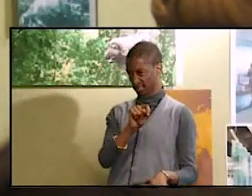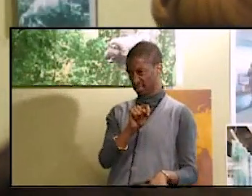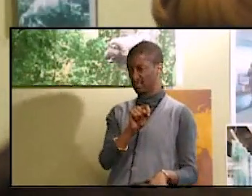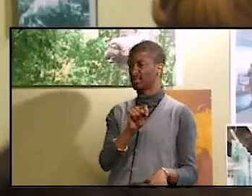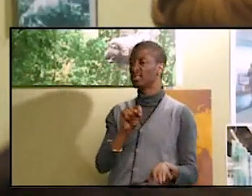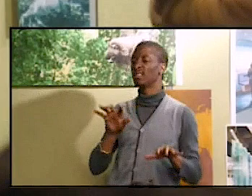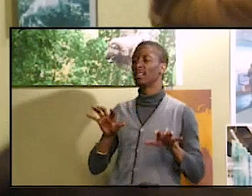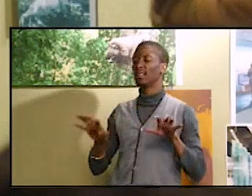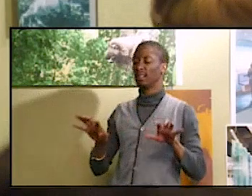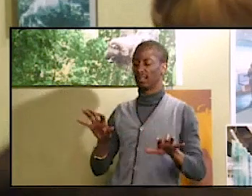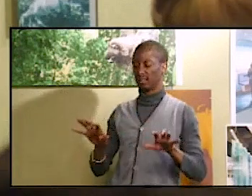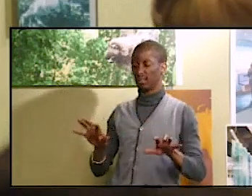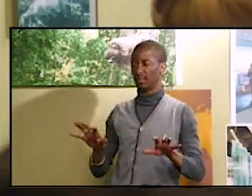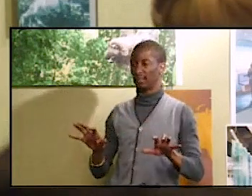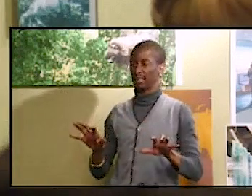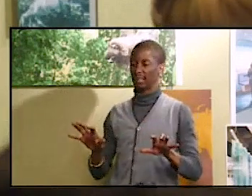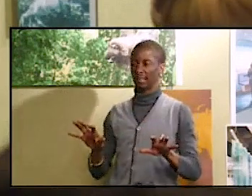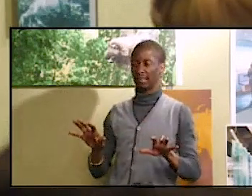Approximately